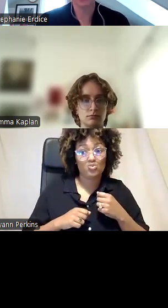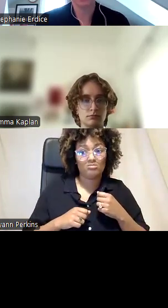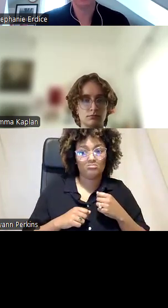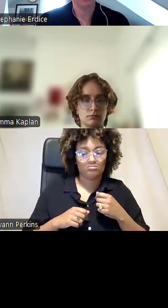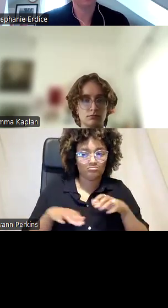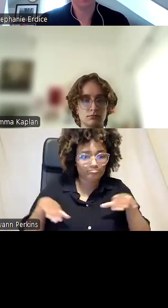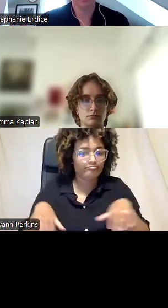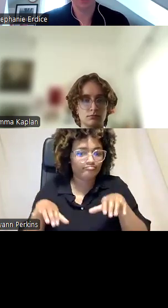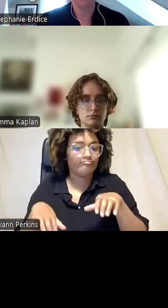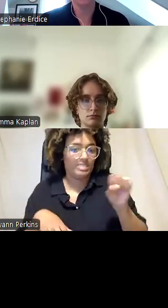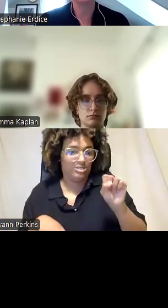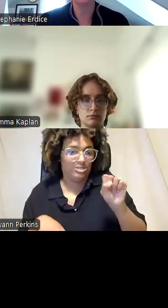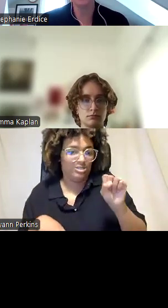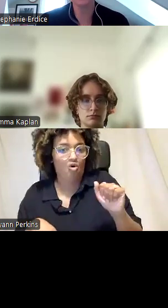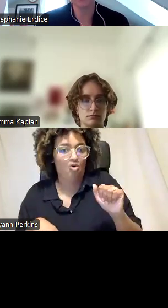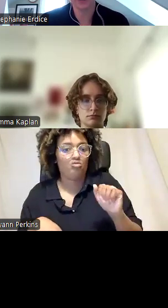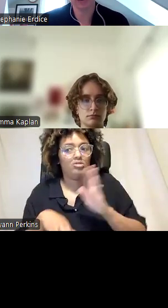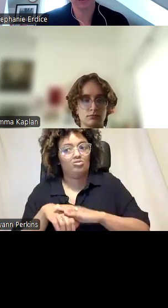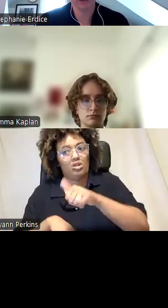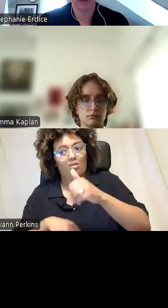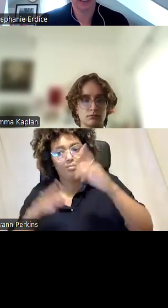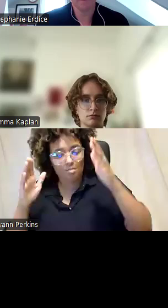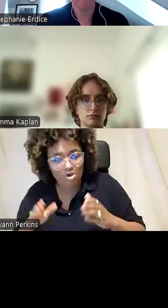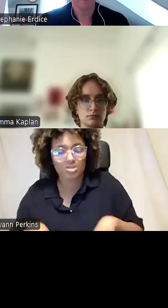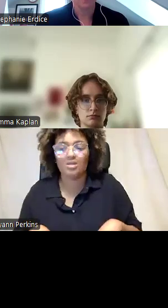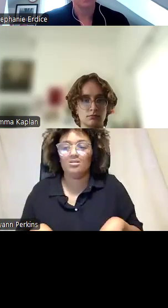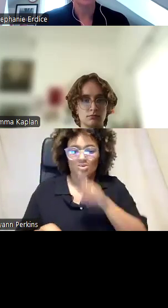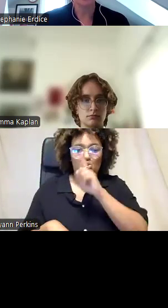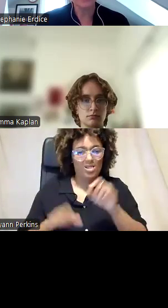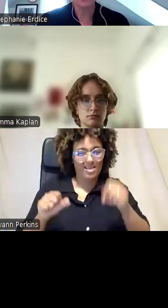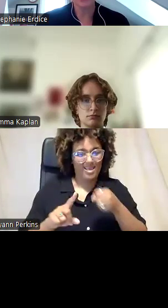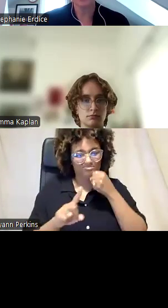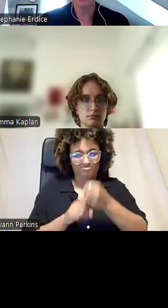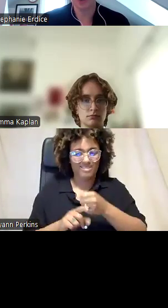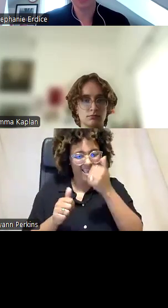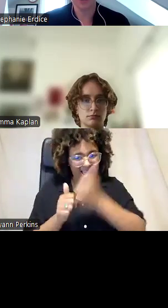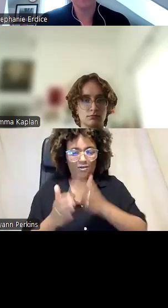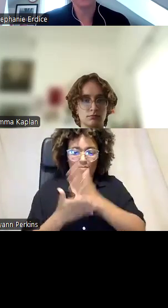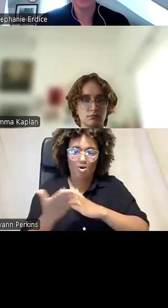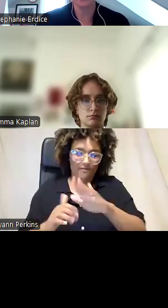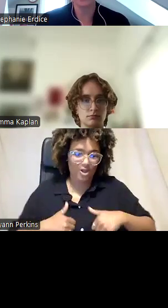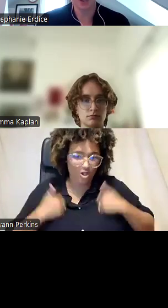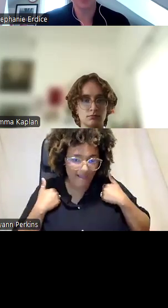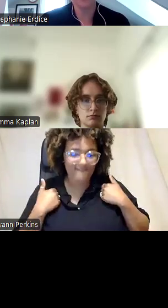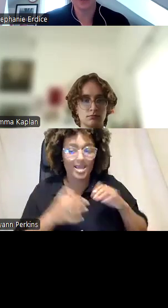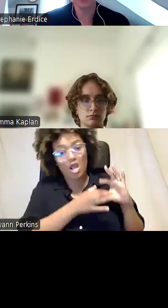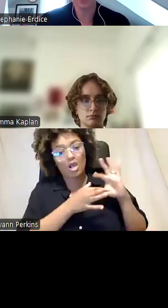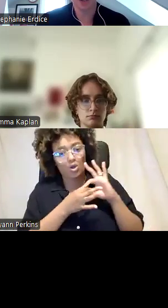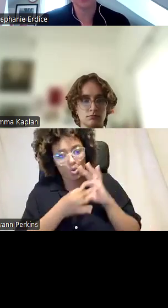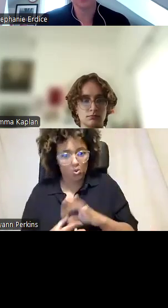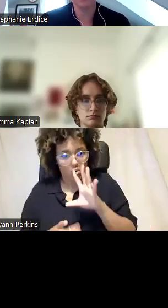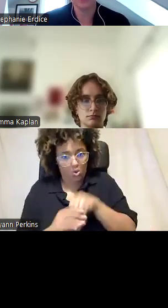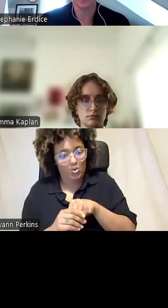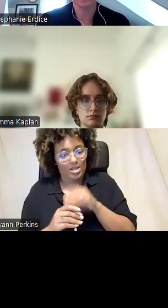every aspect of a survivor's life, including their financial stability. So research has shown that the